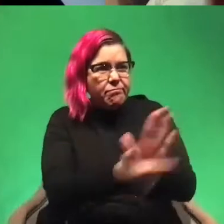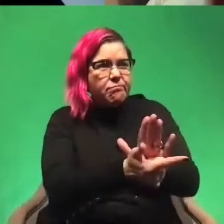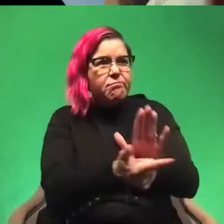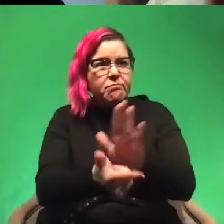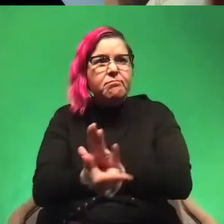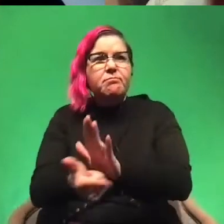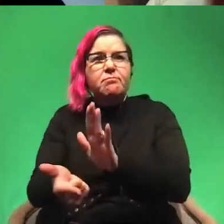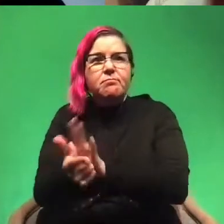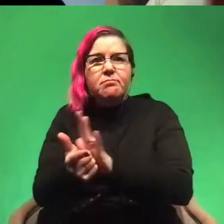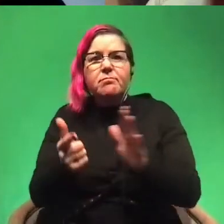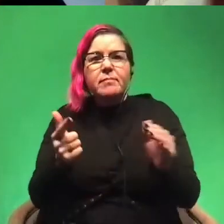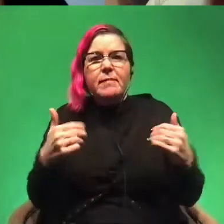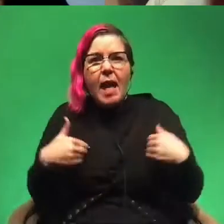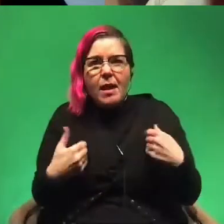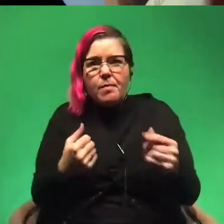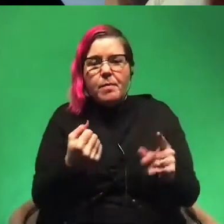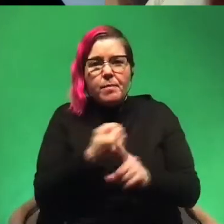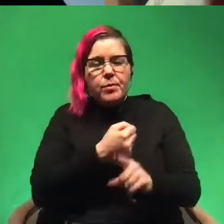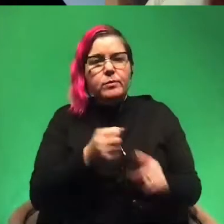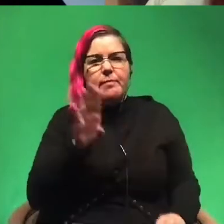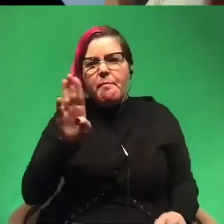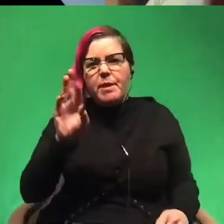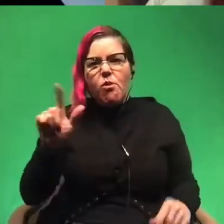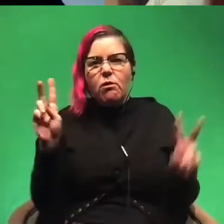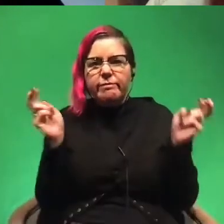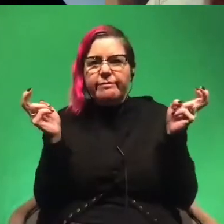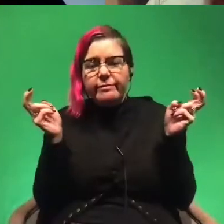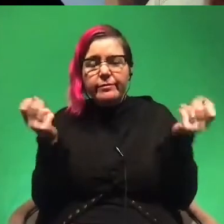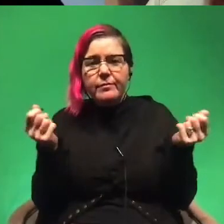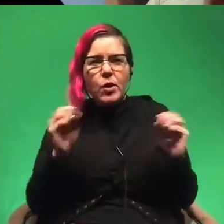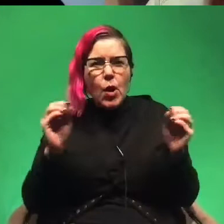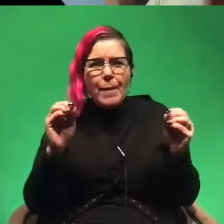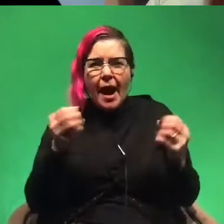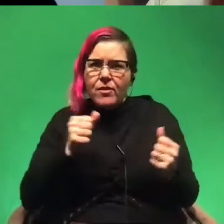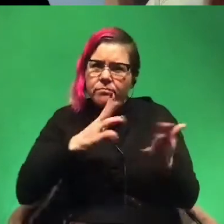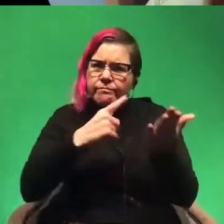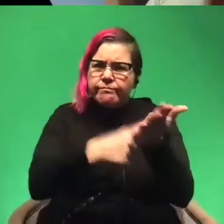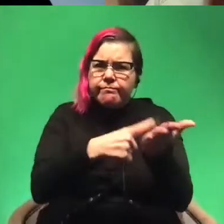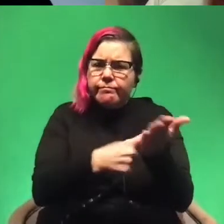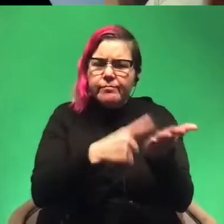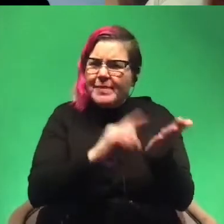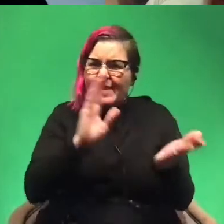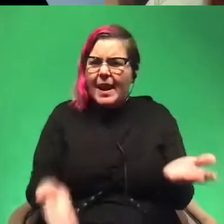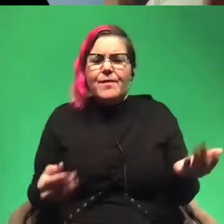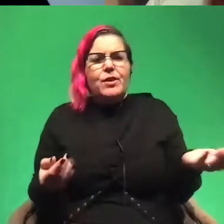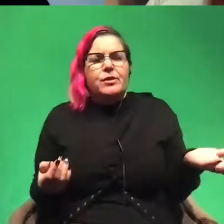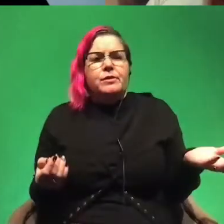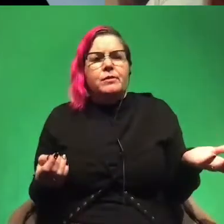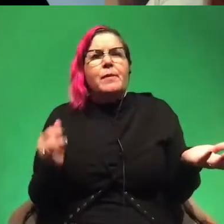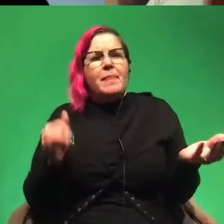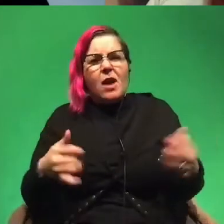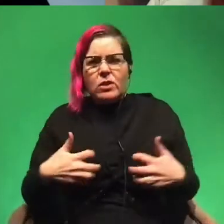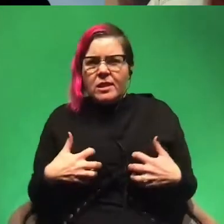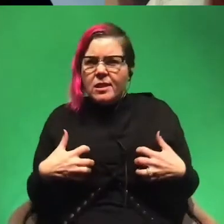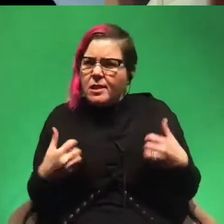film were all B-roll. It was all B footage and no one ever discussed it. And, you know, that was what was really infuriating to